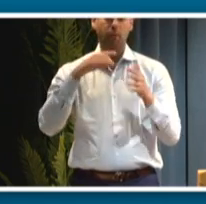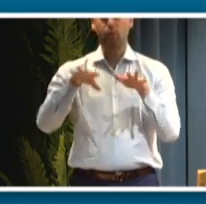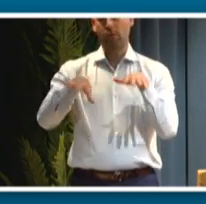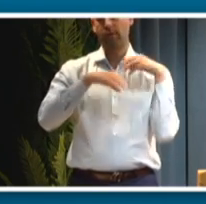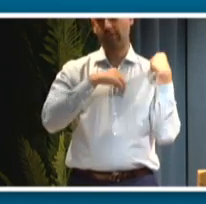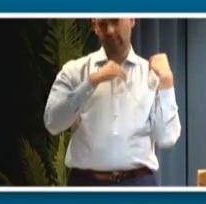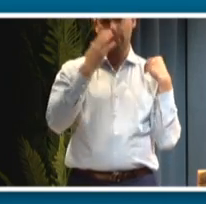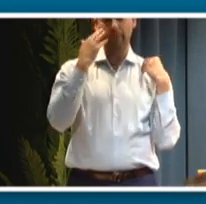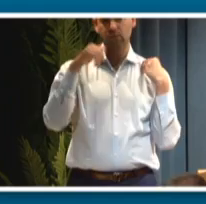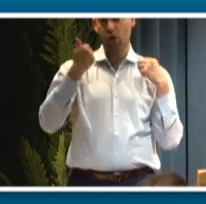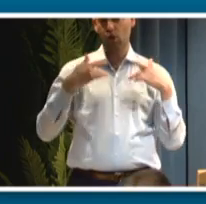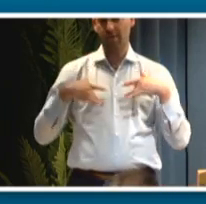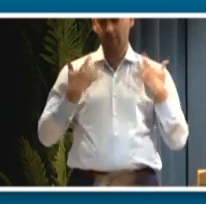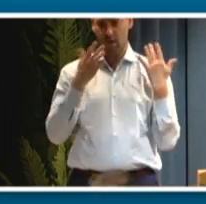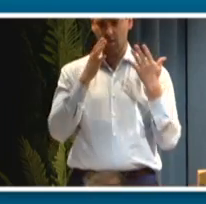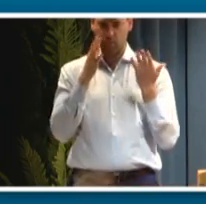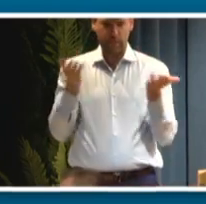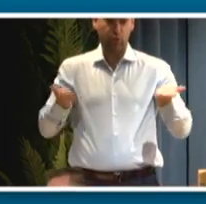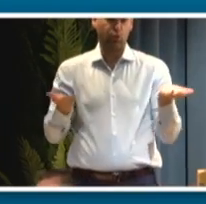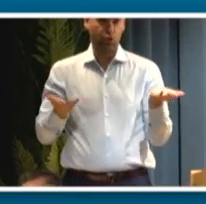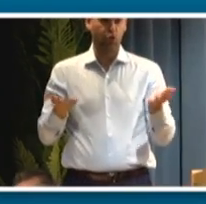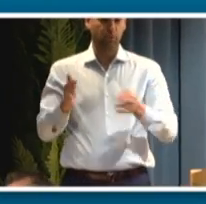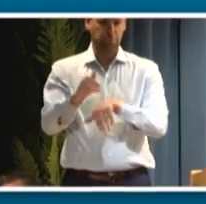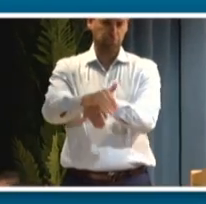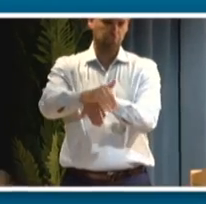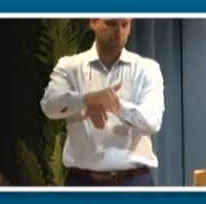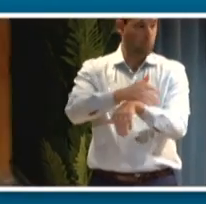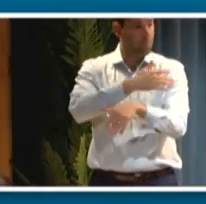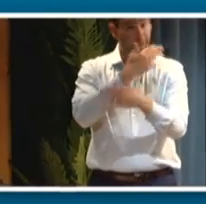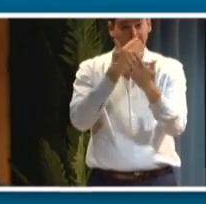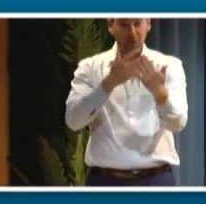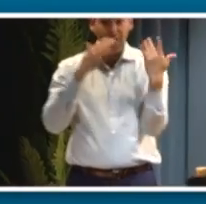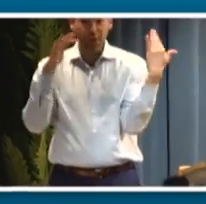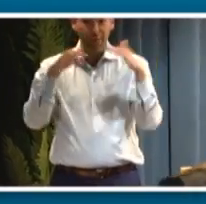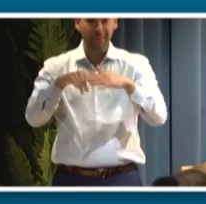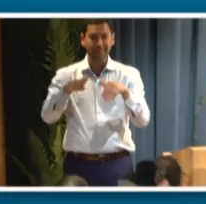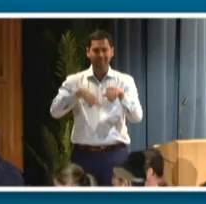event coming in. So, but thank you for being here with us at the National